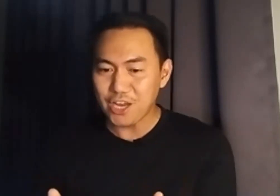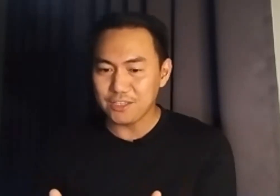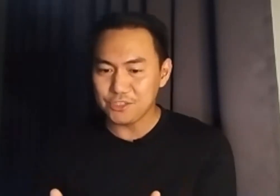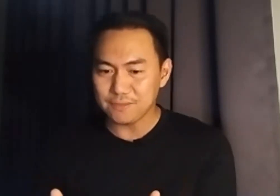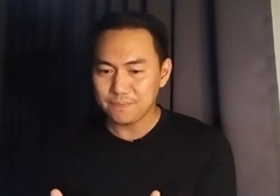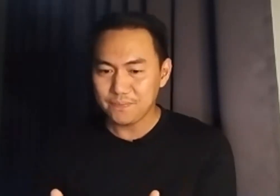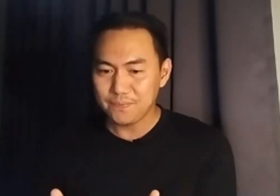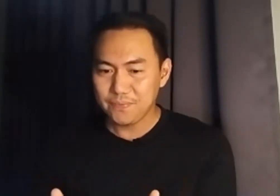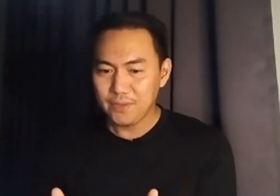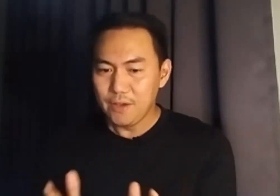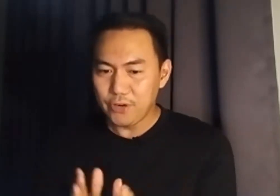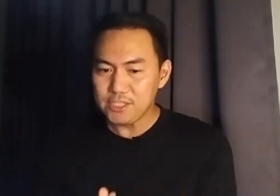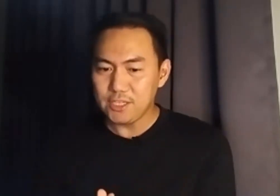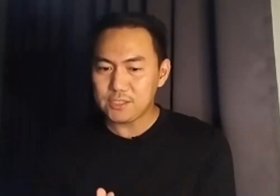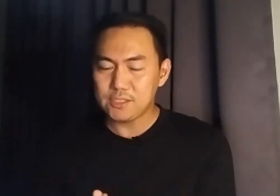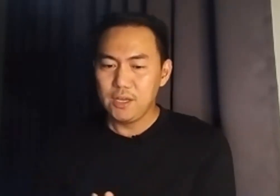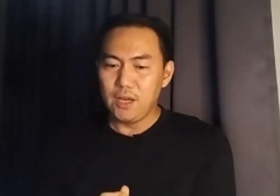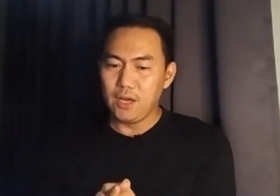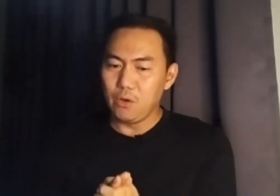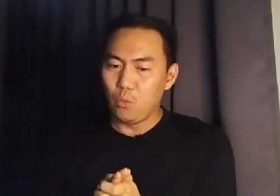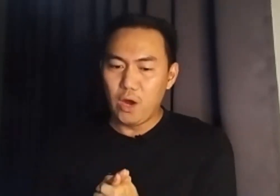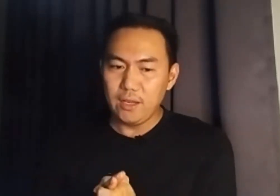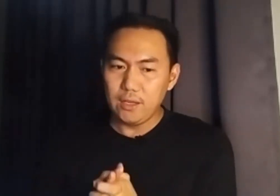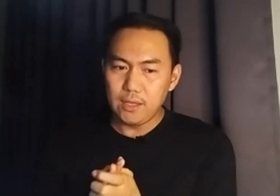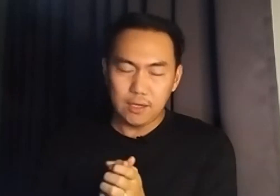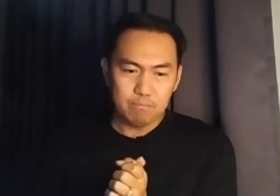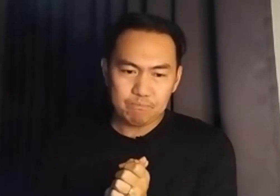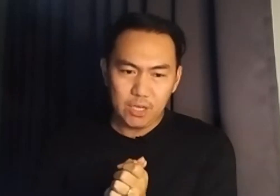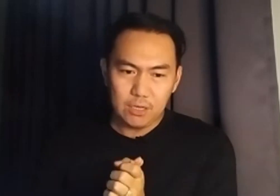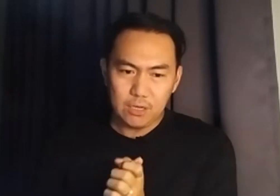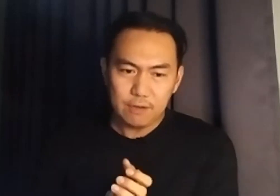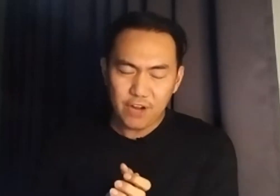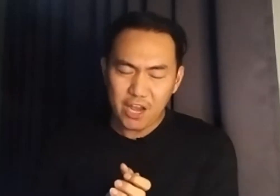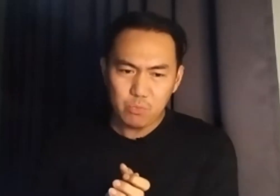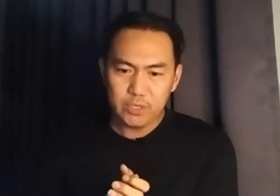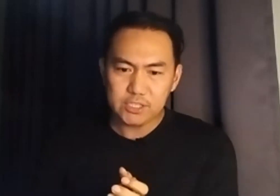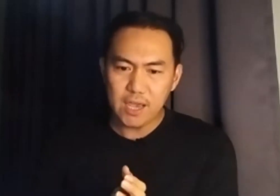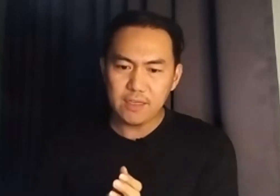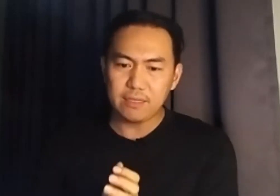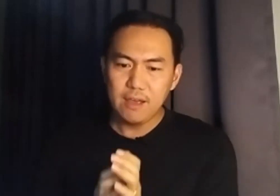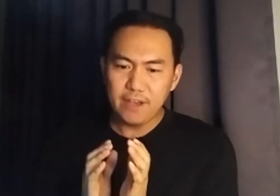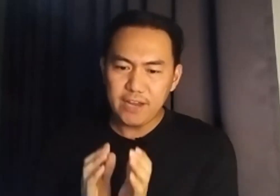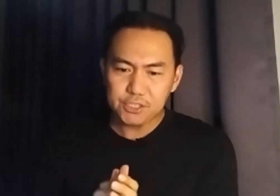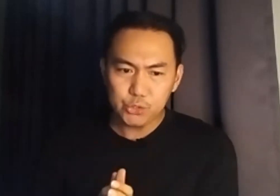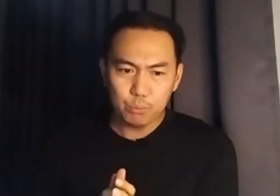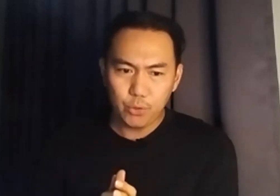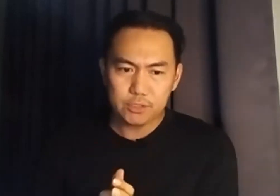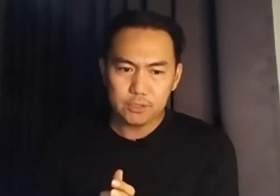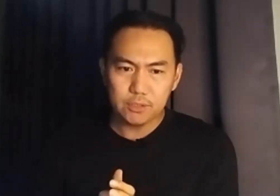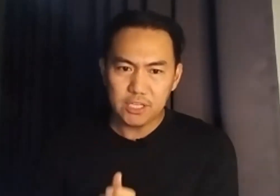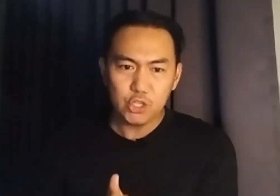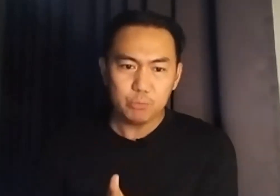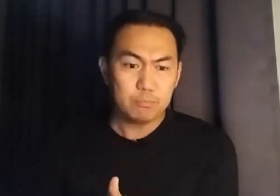be challenging. For instance, while legal framework will say that financial